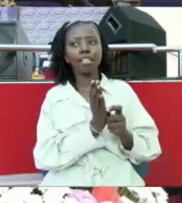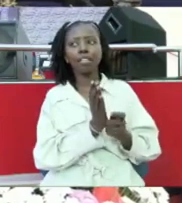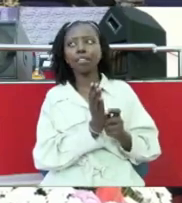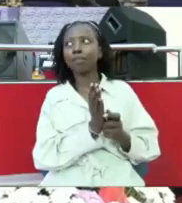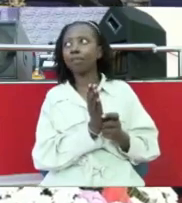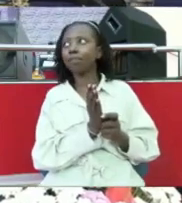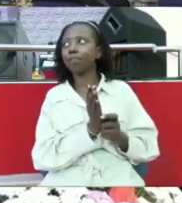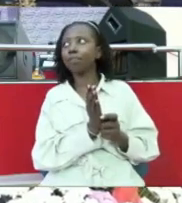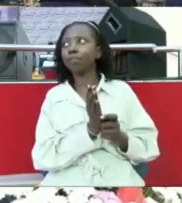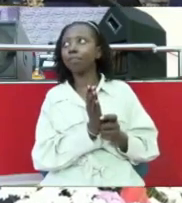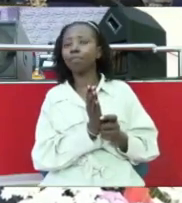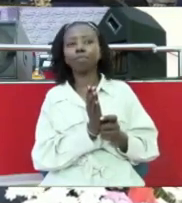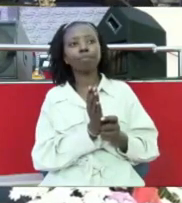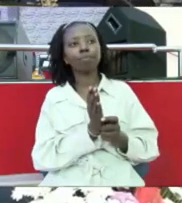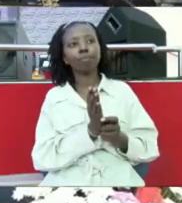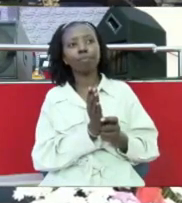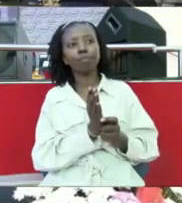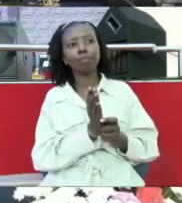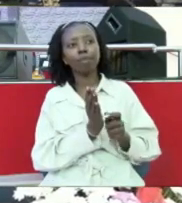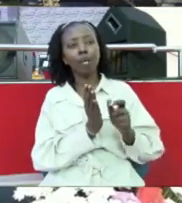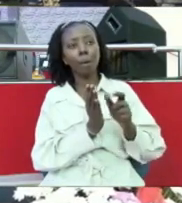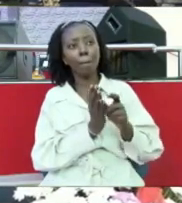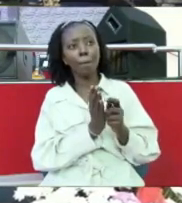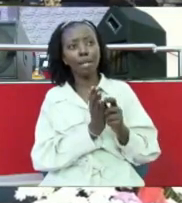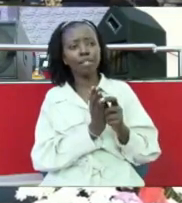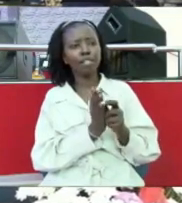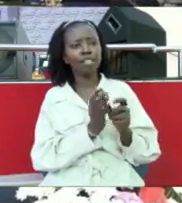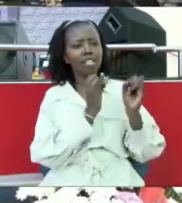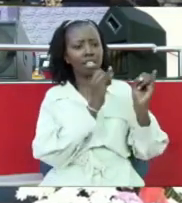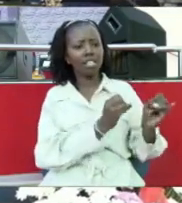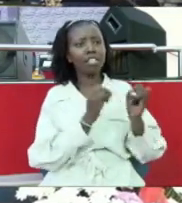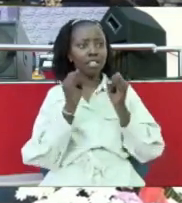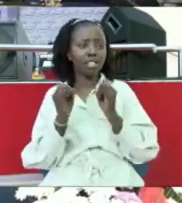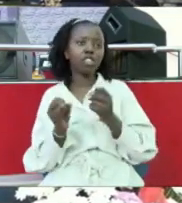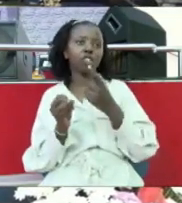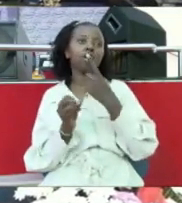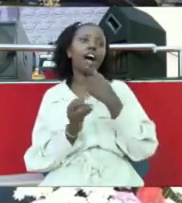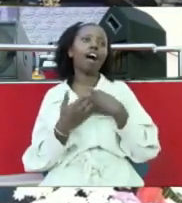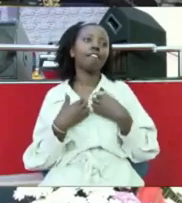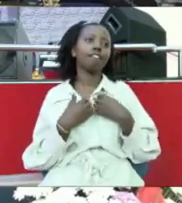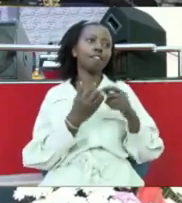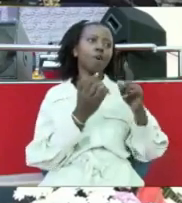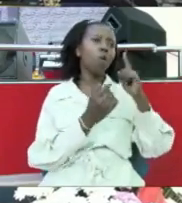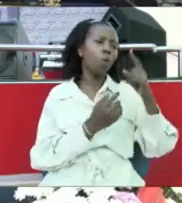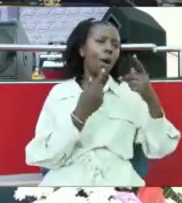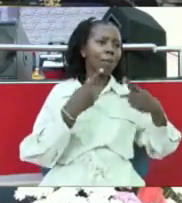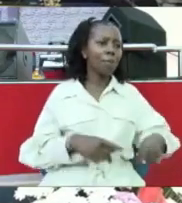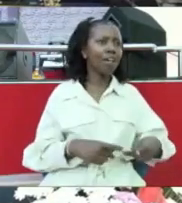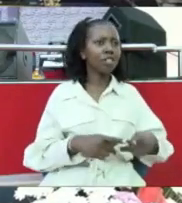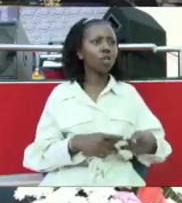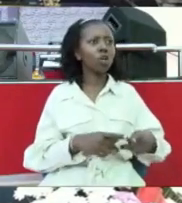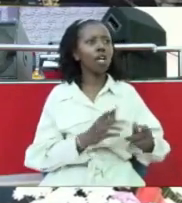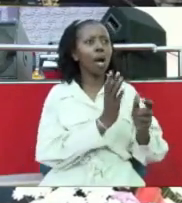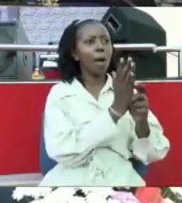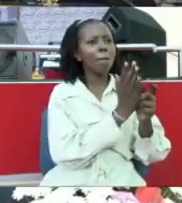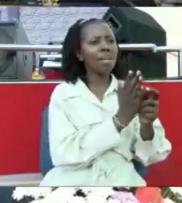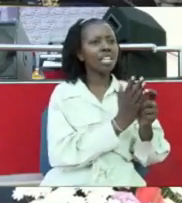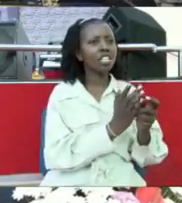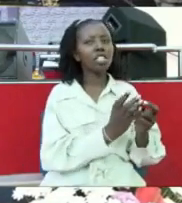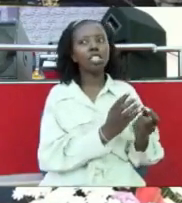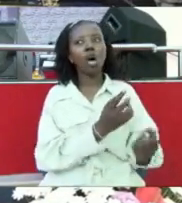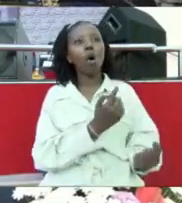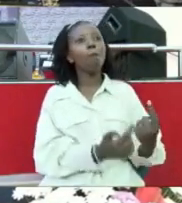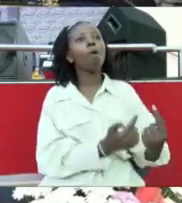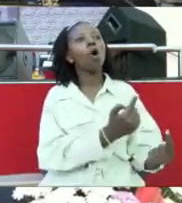Bas. Gomba la mahindi. Kila mtu yake. Kila mtu yake. Mmoja akaenda akachemsha yake. And the other one boiled.